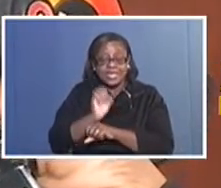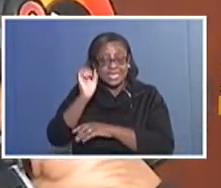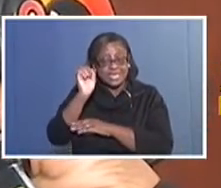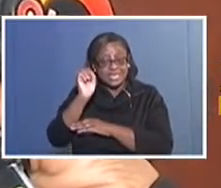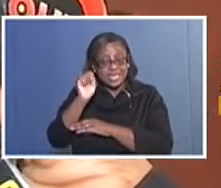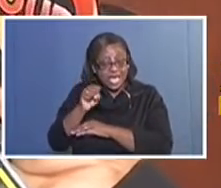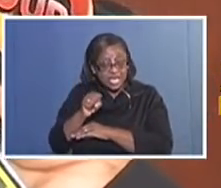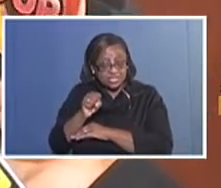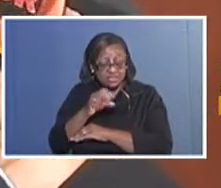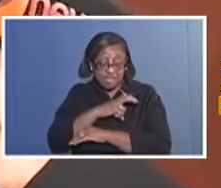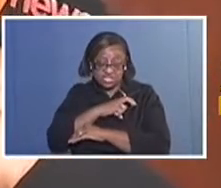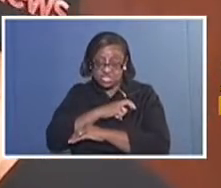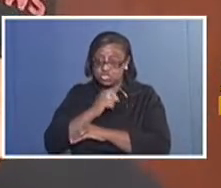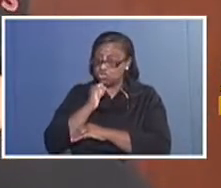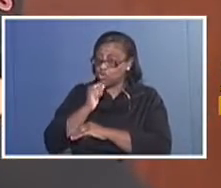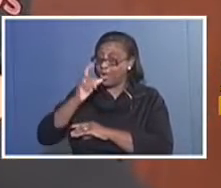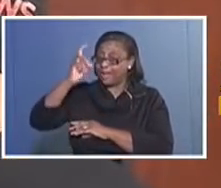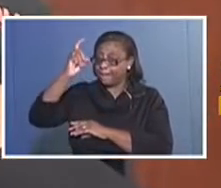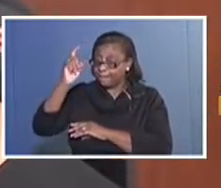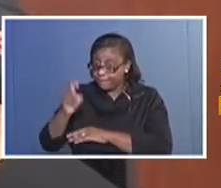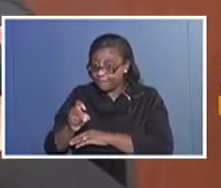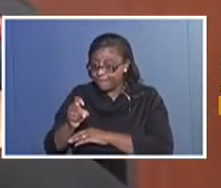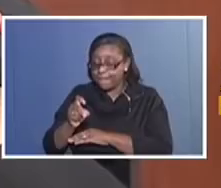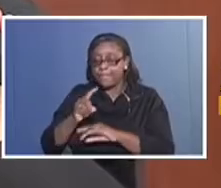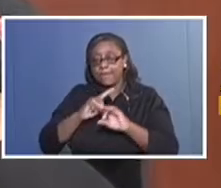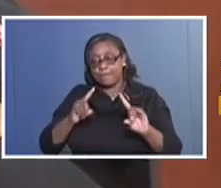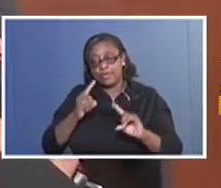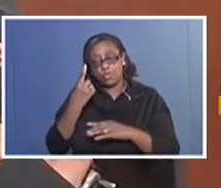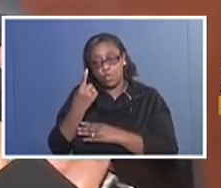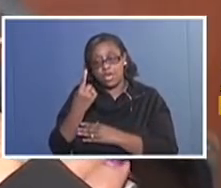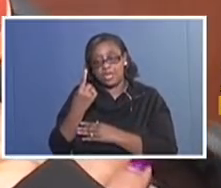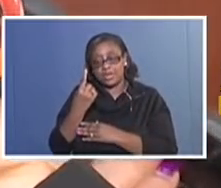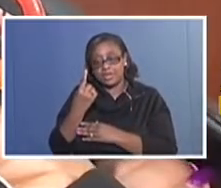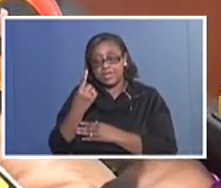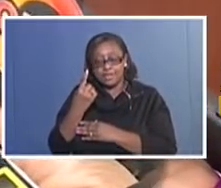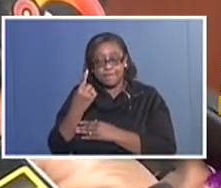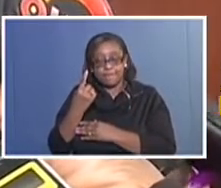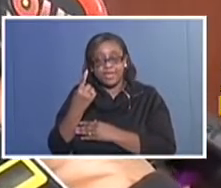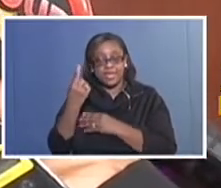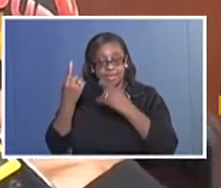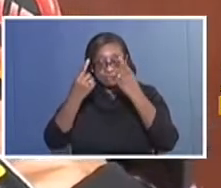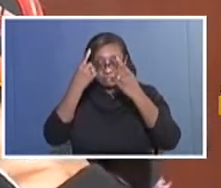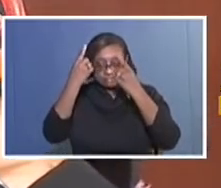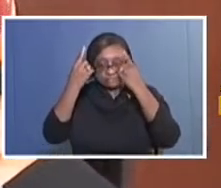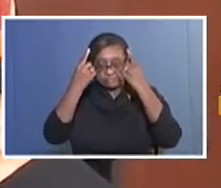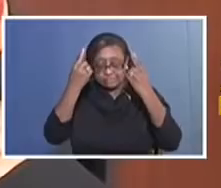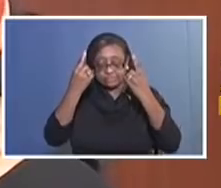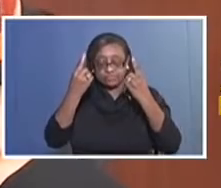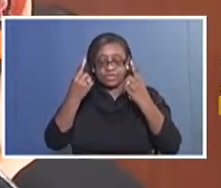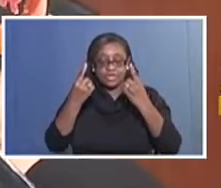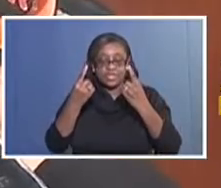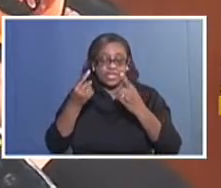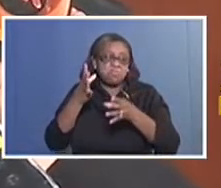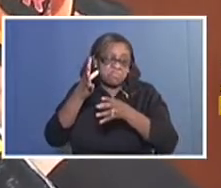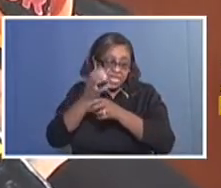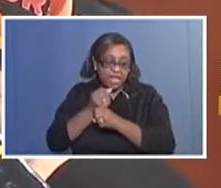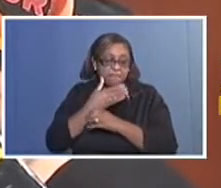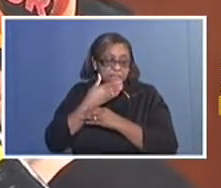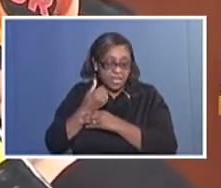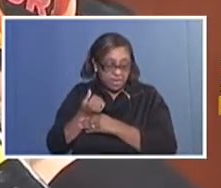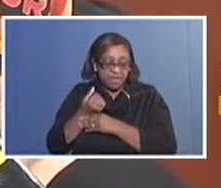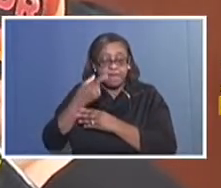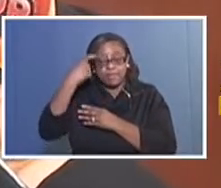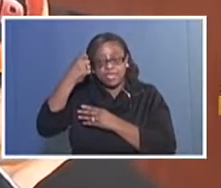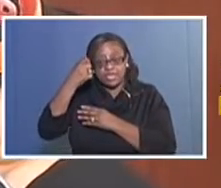aren't mandatory, one may find that they may prioritize vaccinated persons because in the last